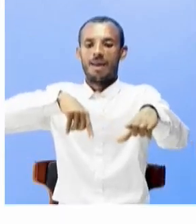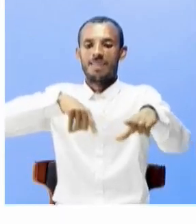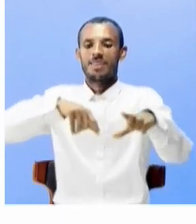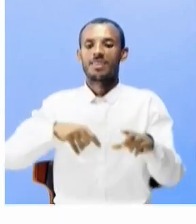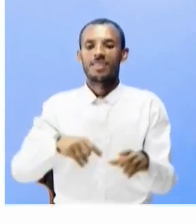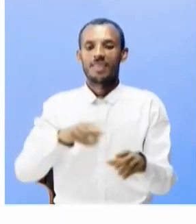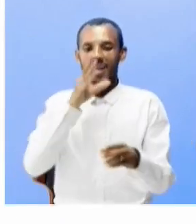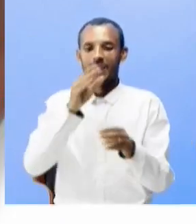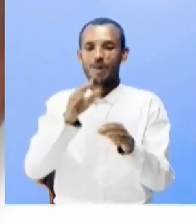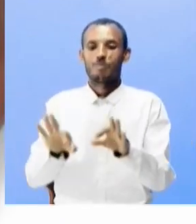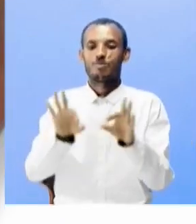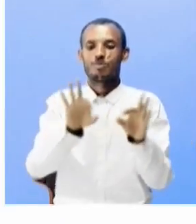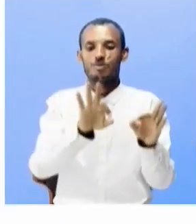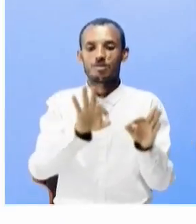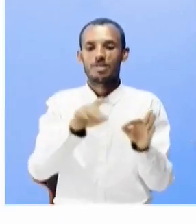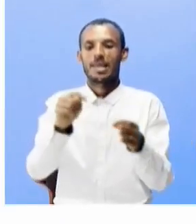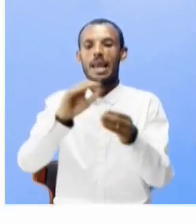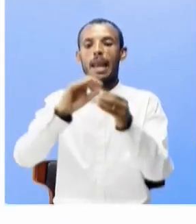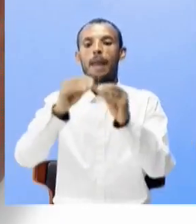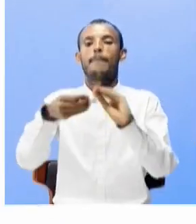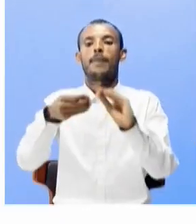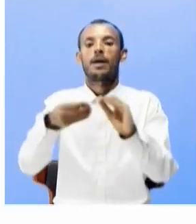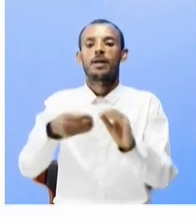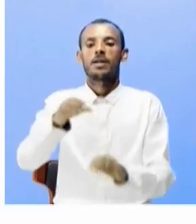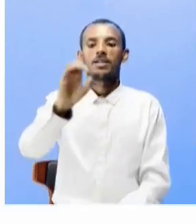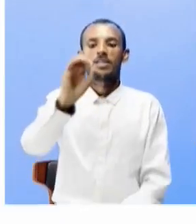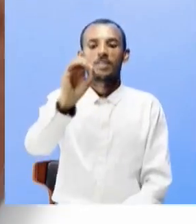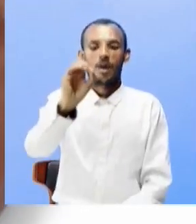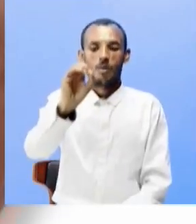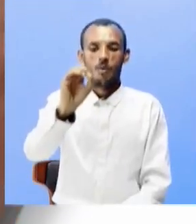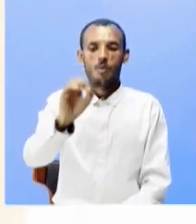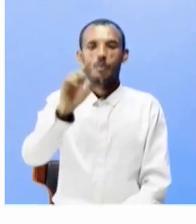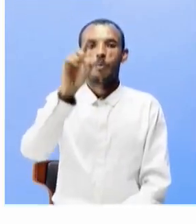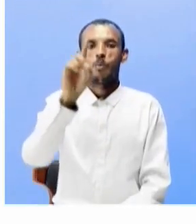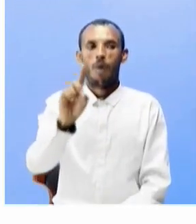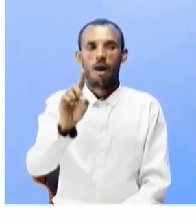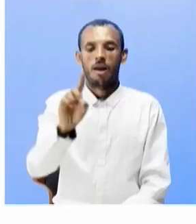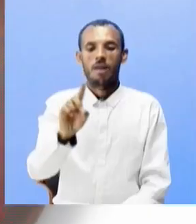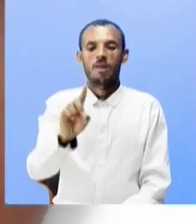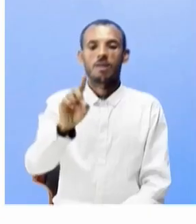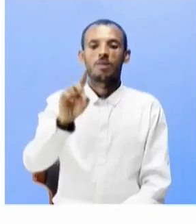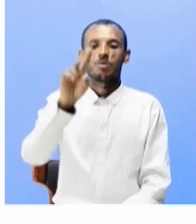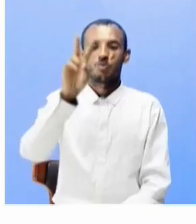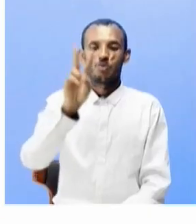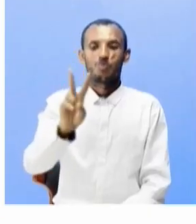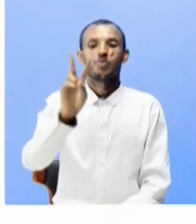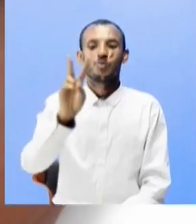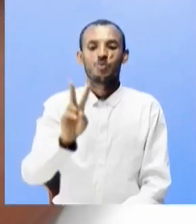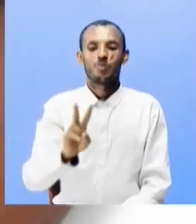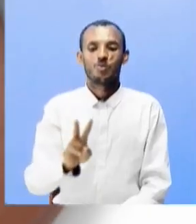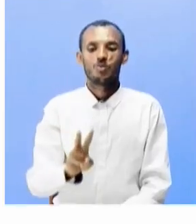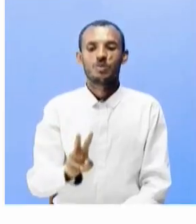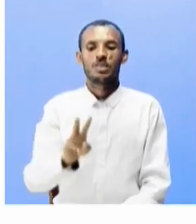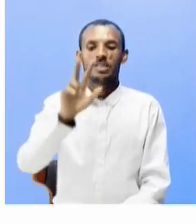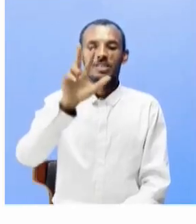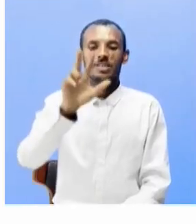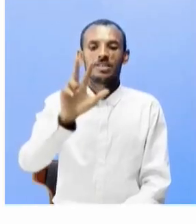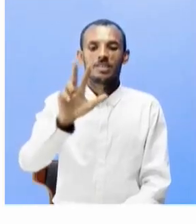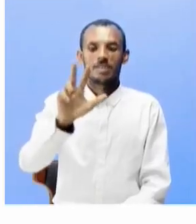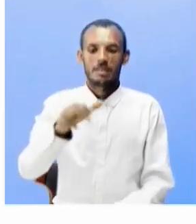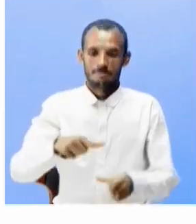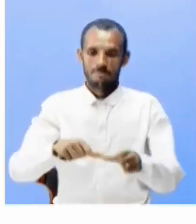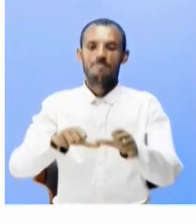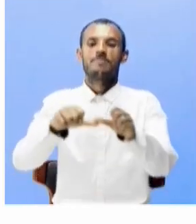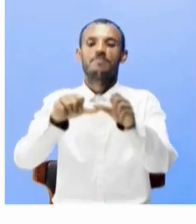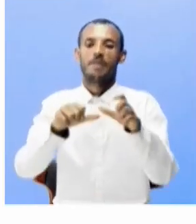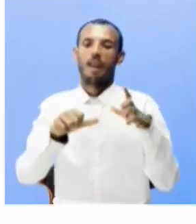And let's put the numbers 0, 1, 2, 3, and so on. To